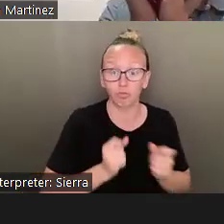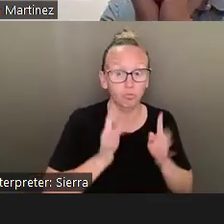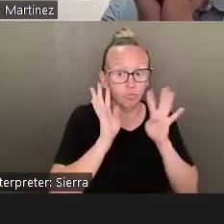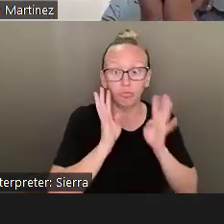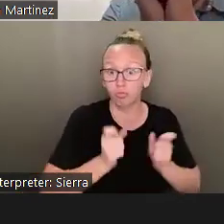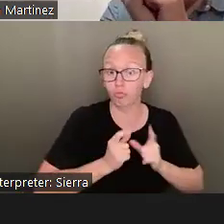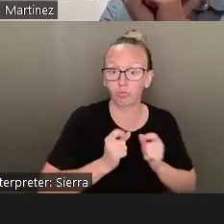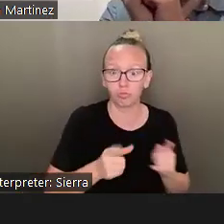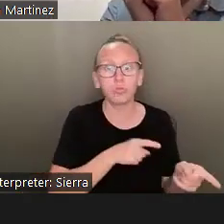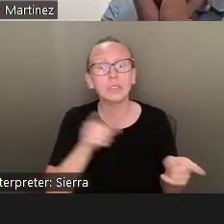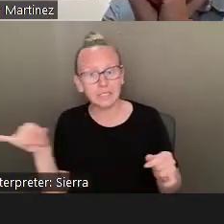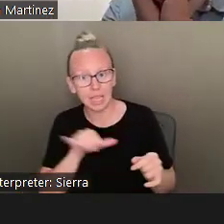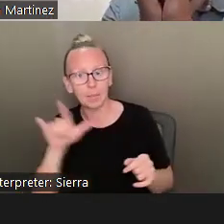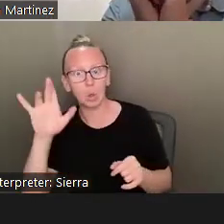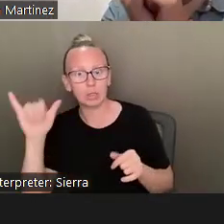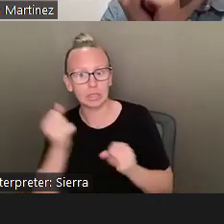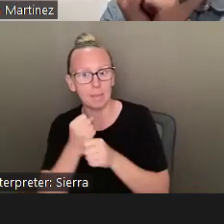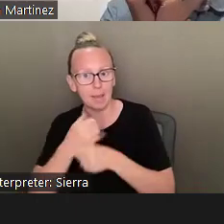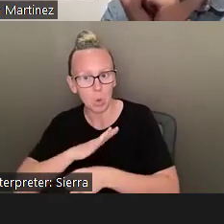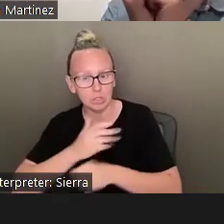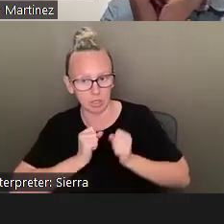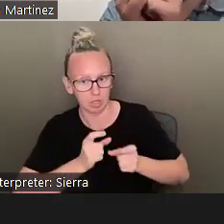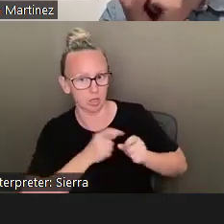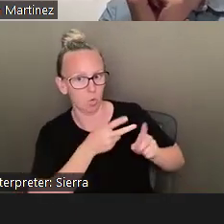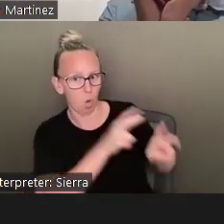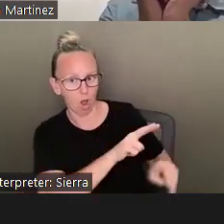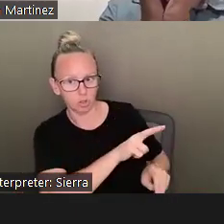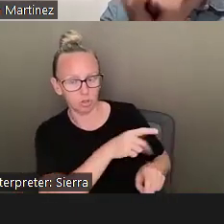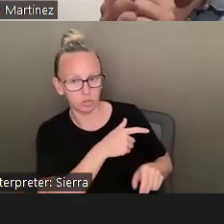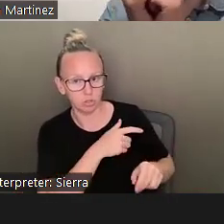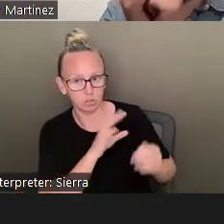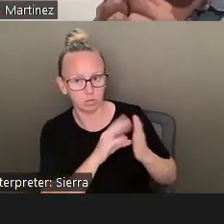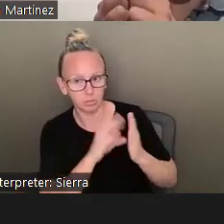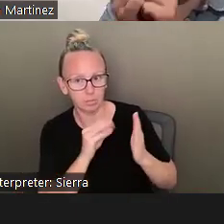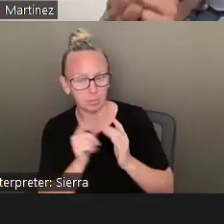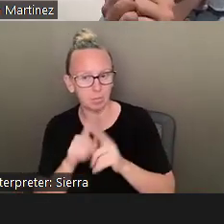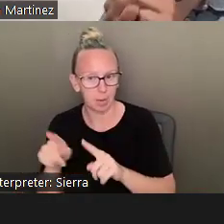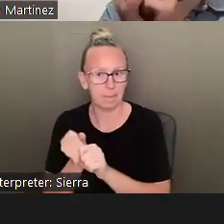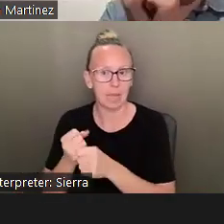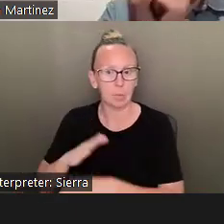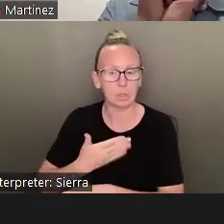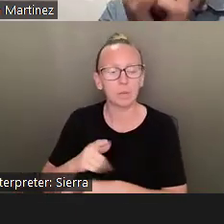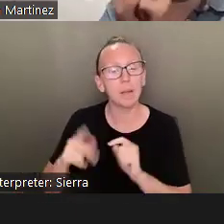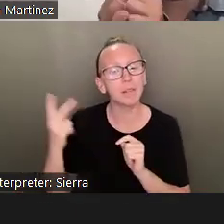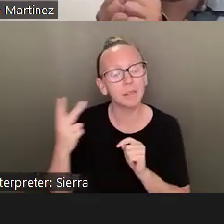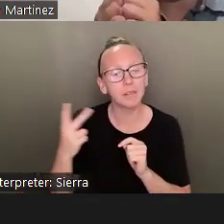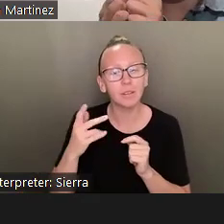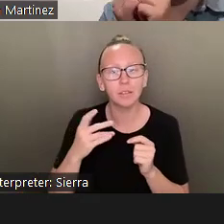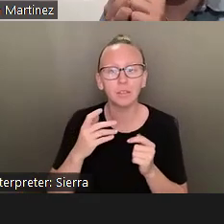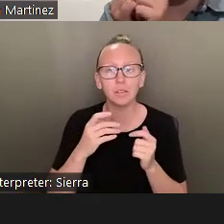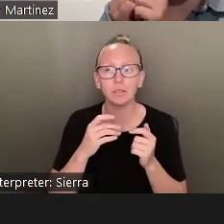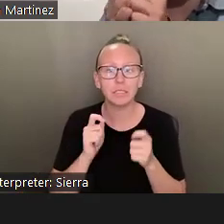to connect in a way that doesn't rely on us knowing the exact same ideas, the exact same